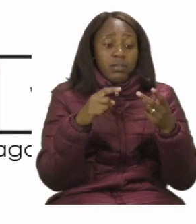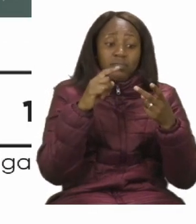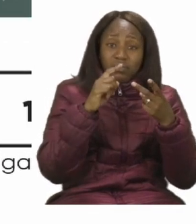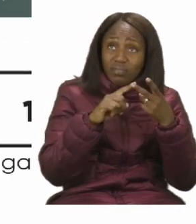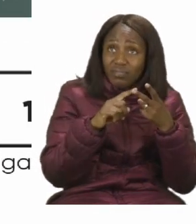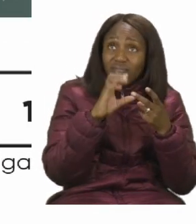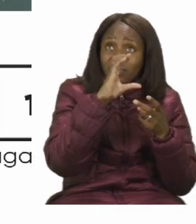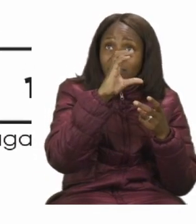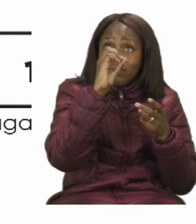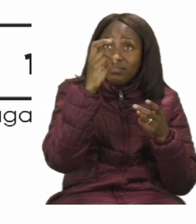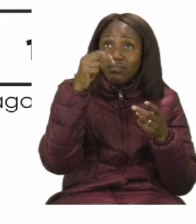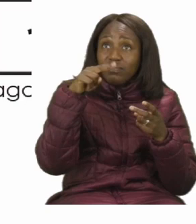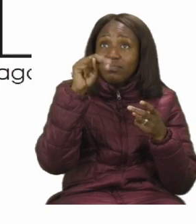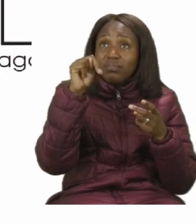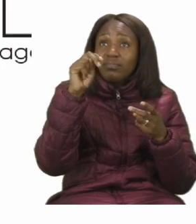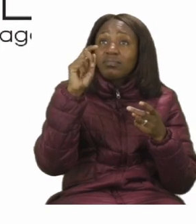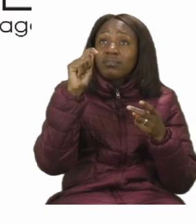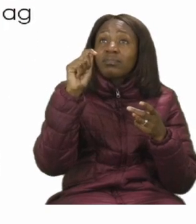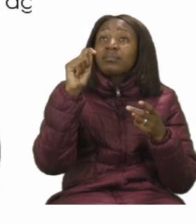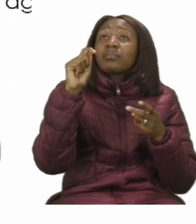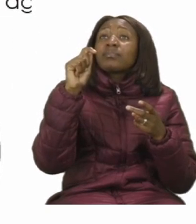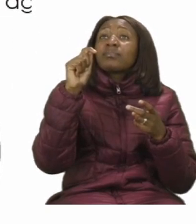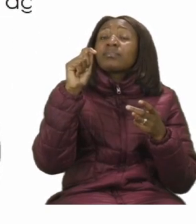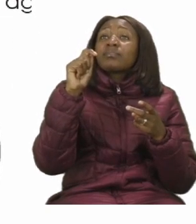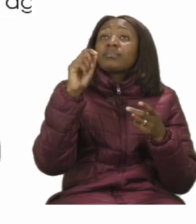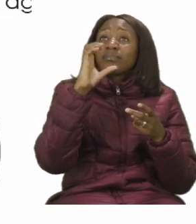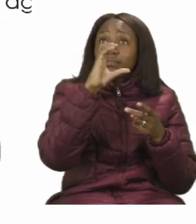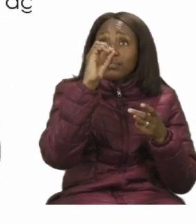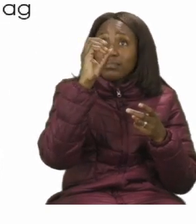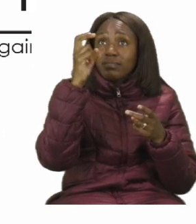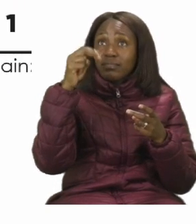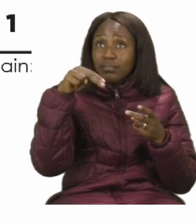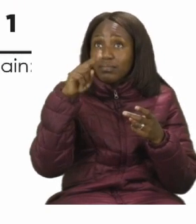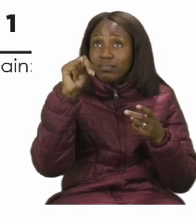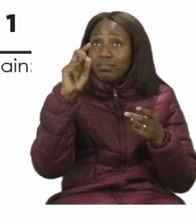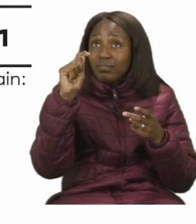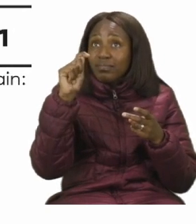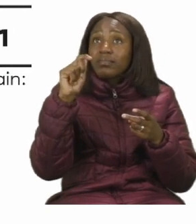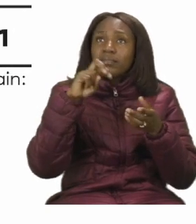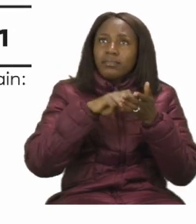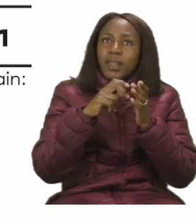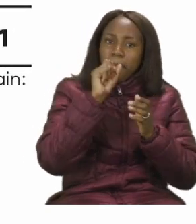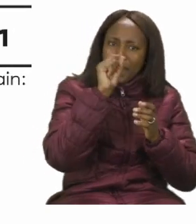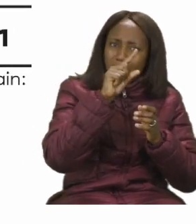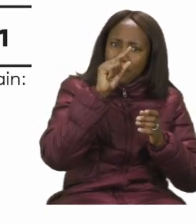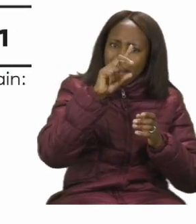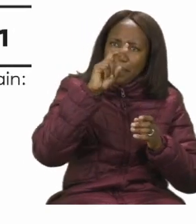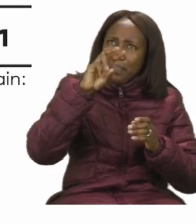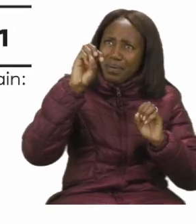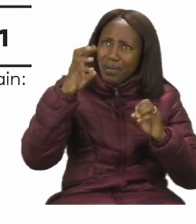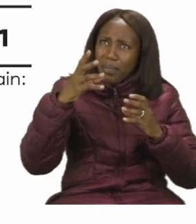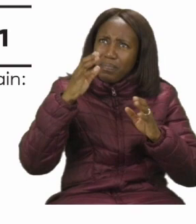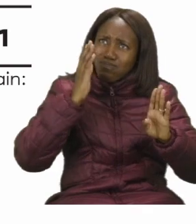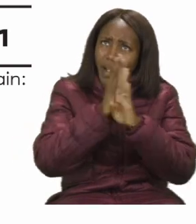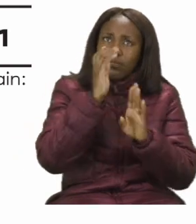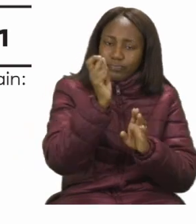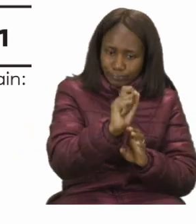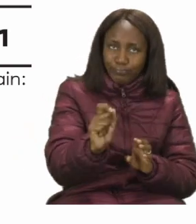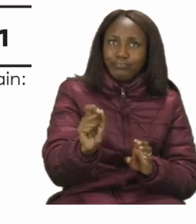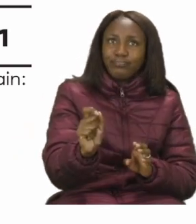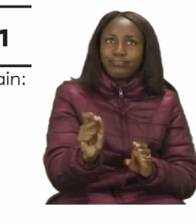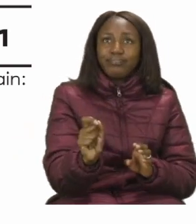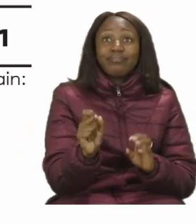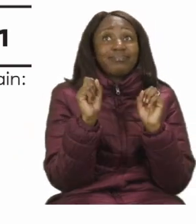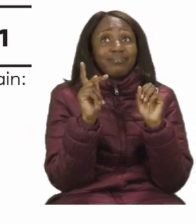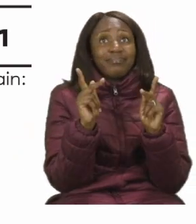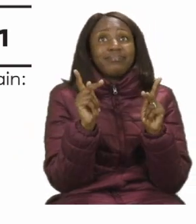down, and then afterwards you count and then you write the exact amount down.